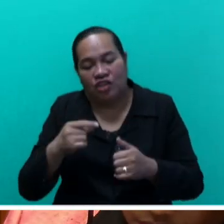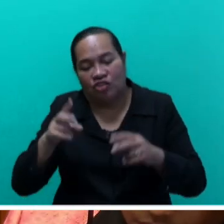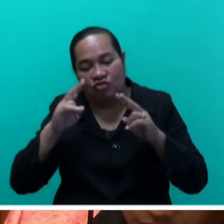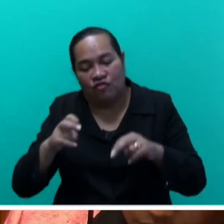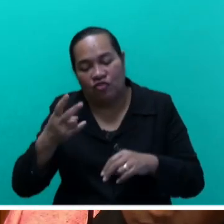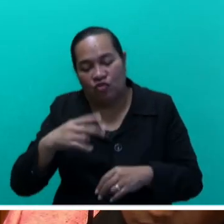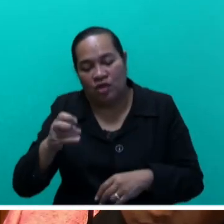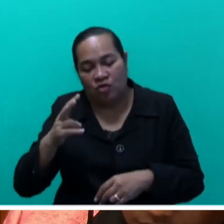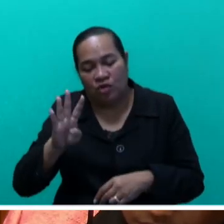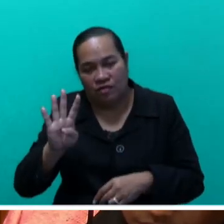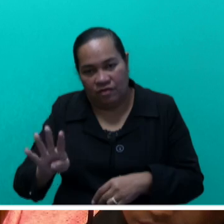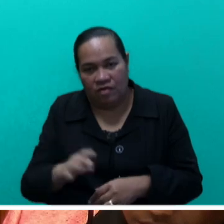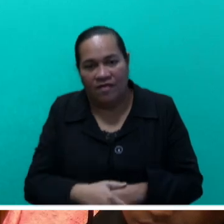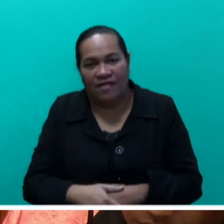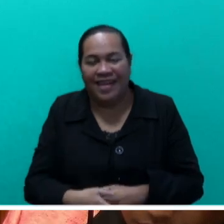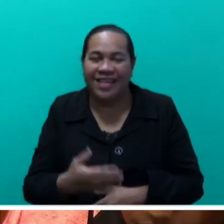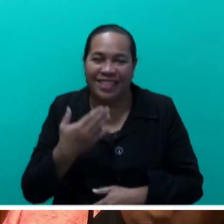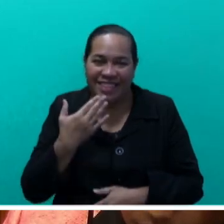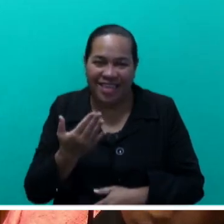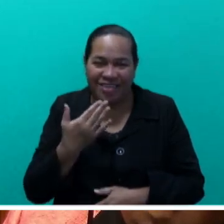2024. Thank you, Honourable Speakers.